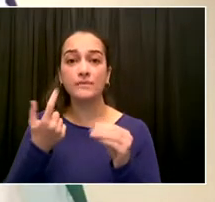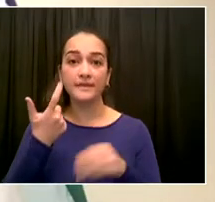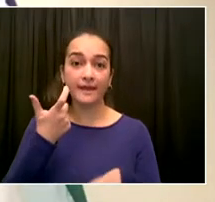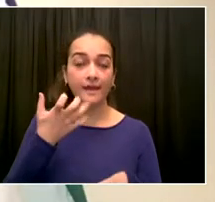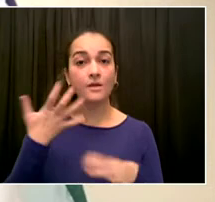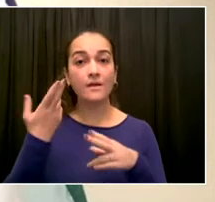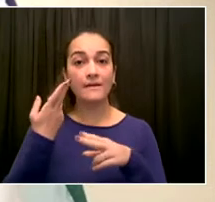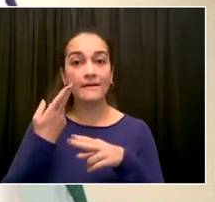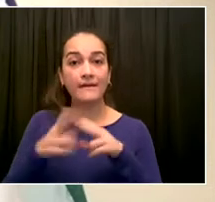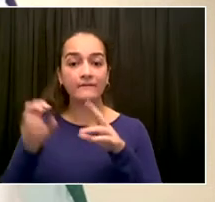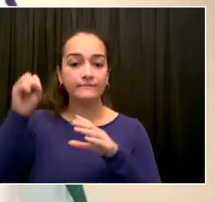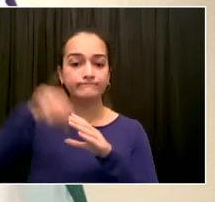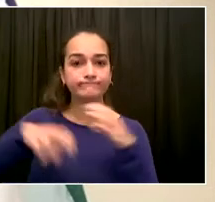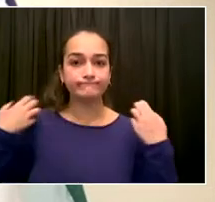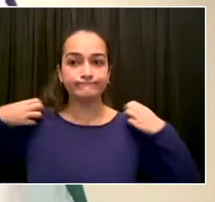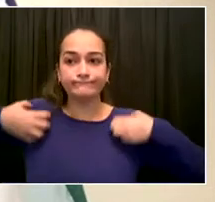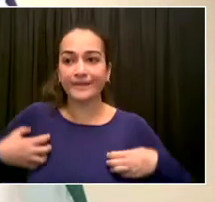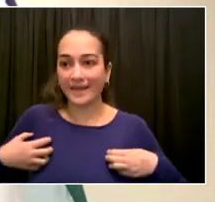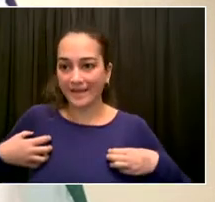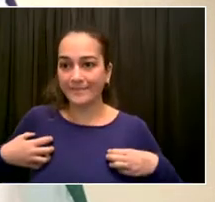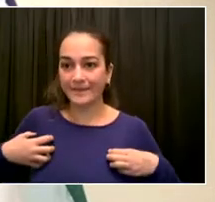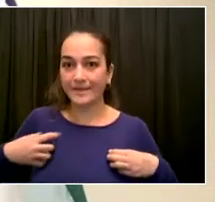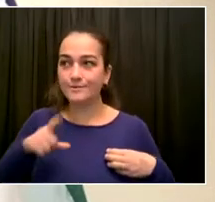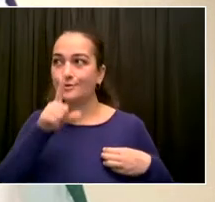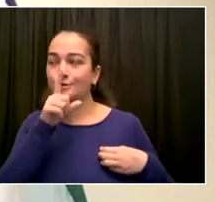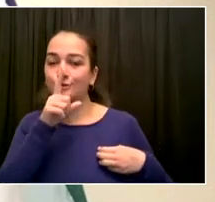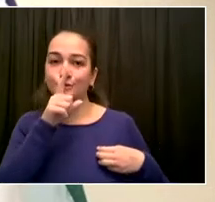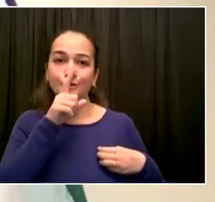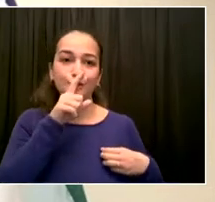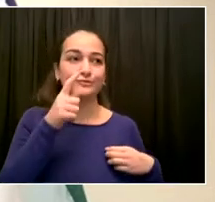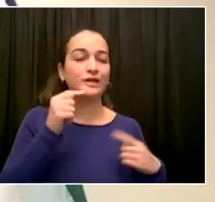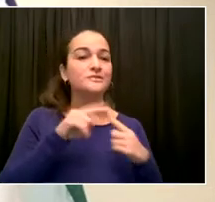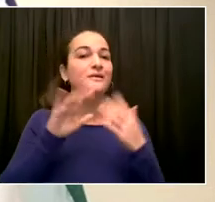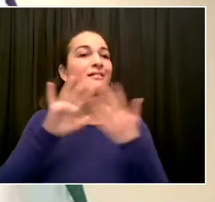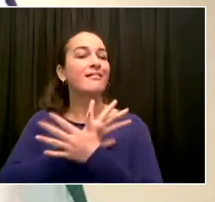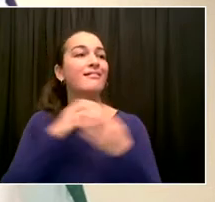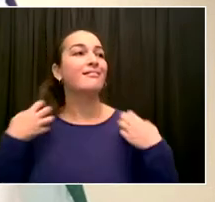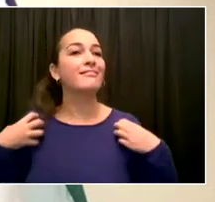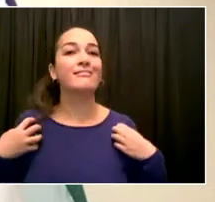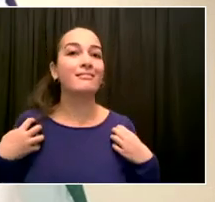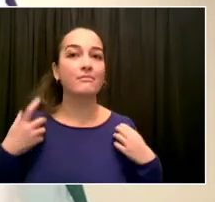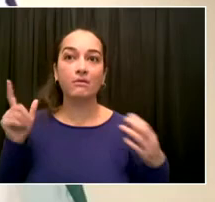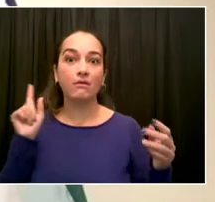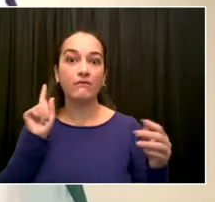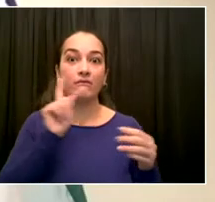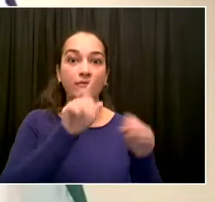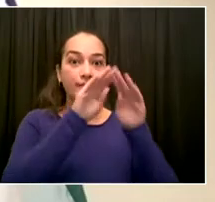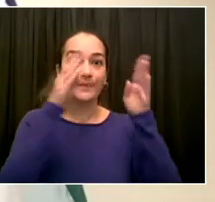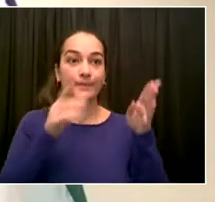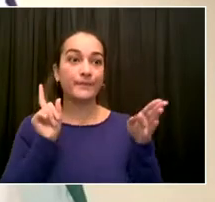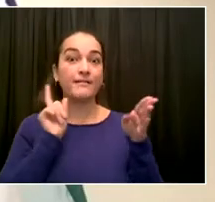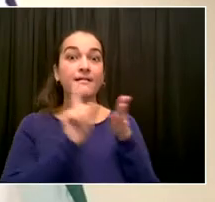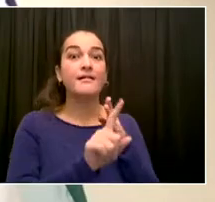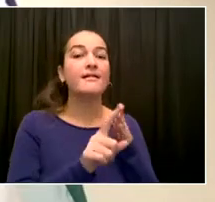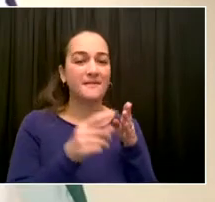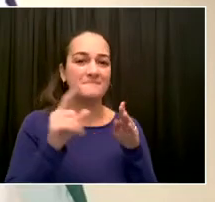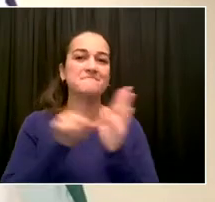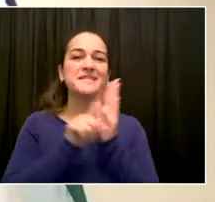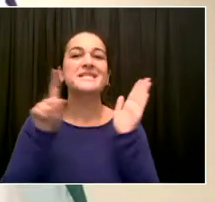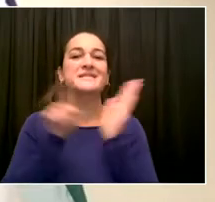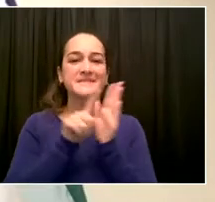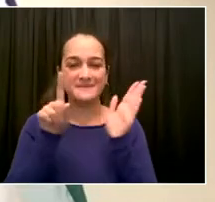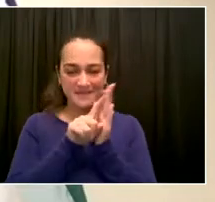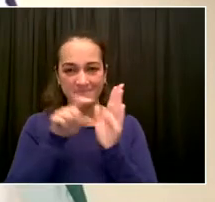right now. Mr. Mayor, you stated this earlier in the press conference. We do have a backup of our